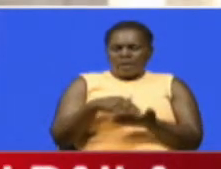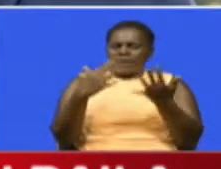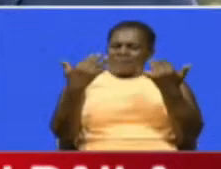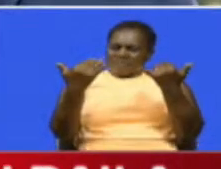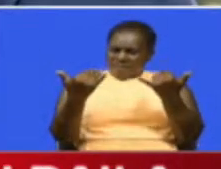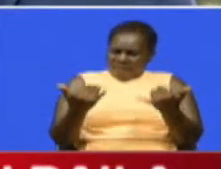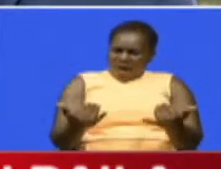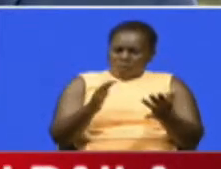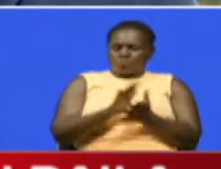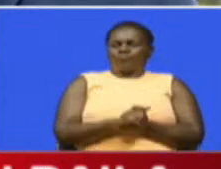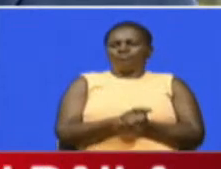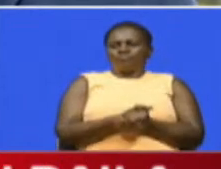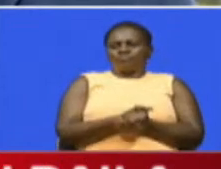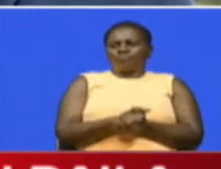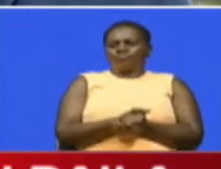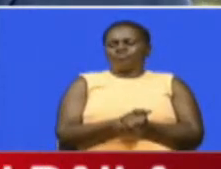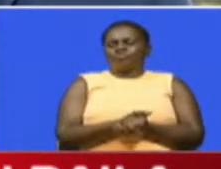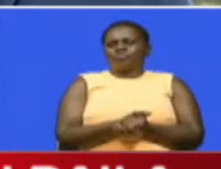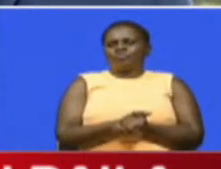Now,